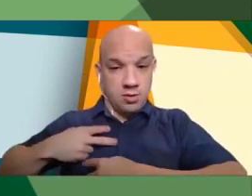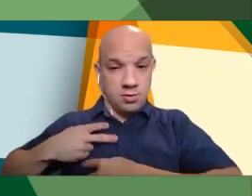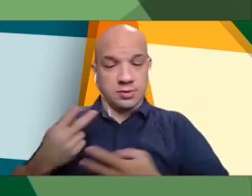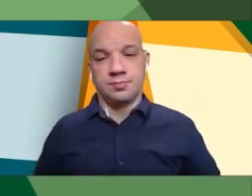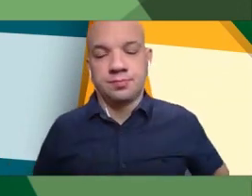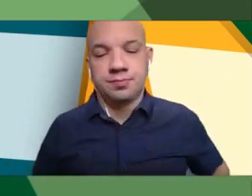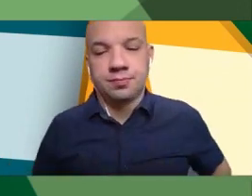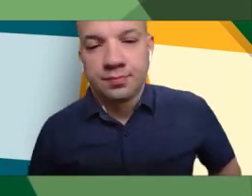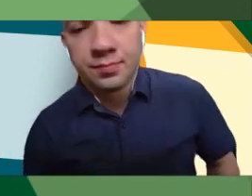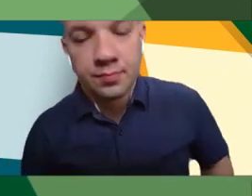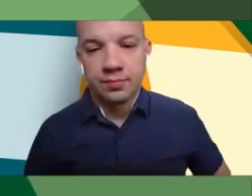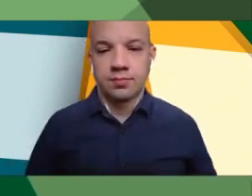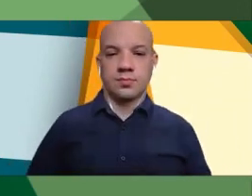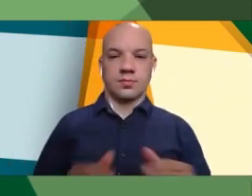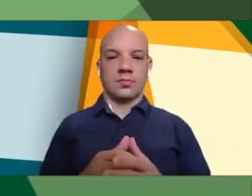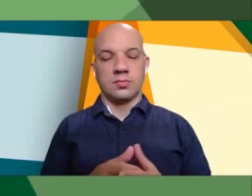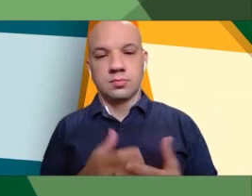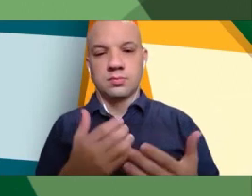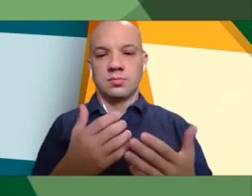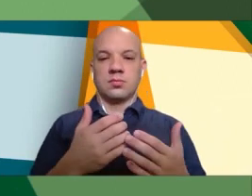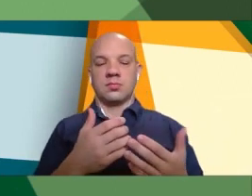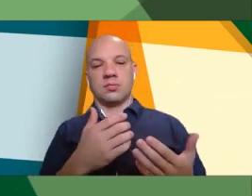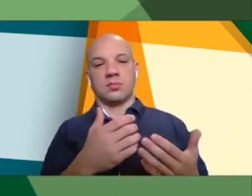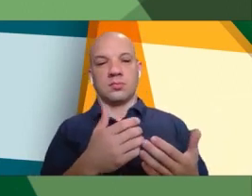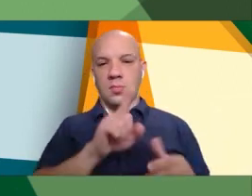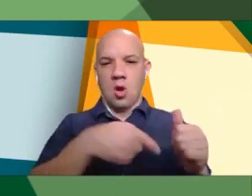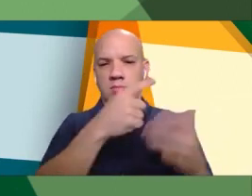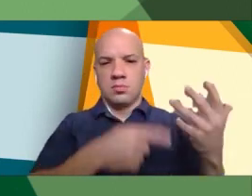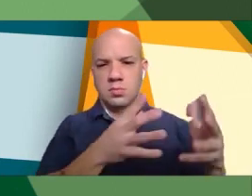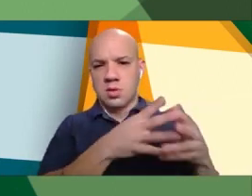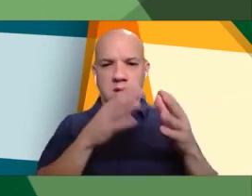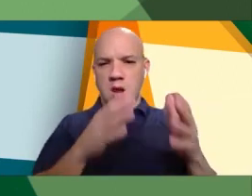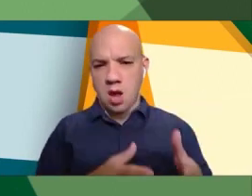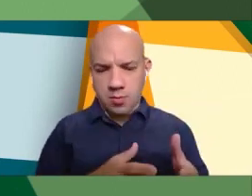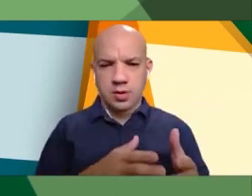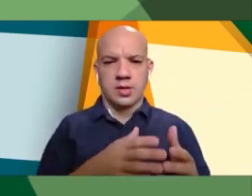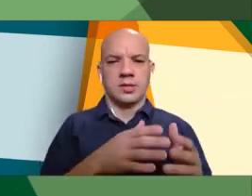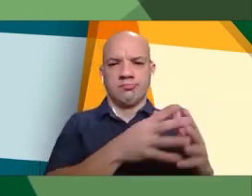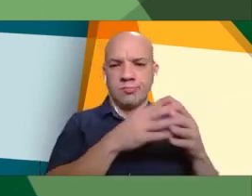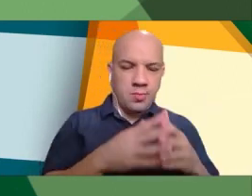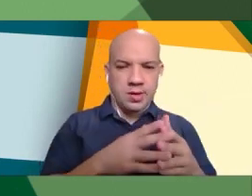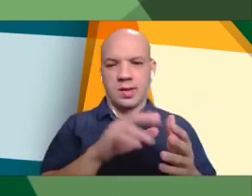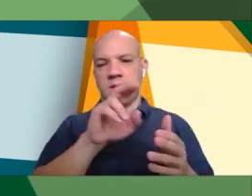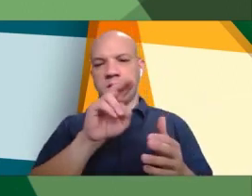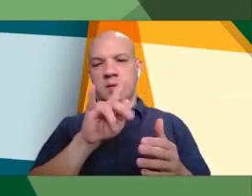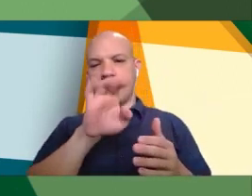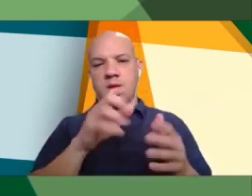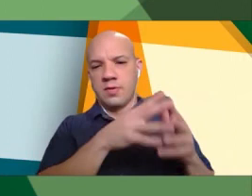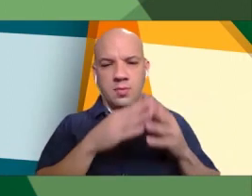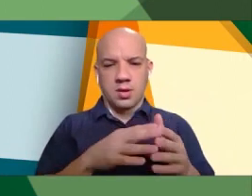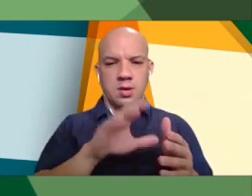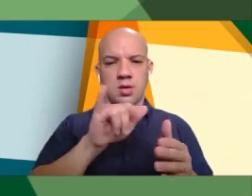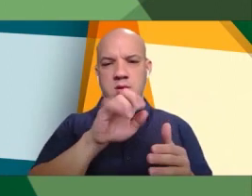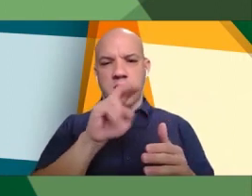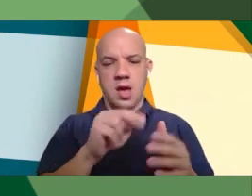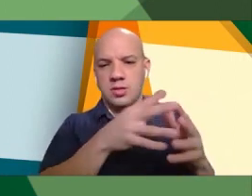American, Asian American, Hispanic American, Native American, Jew, persons with disabilities,